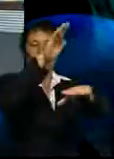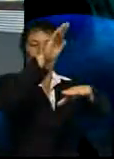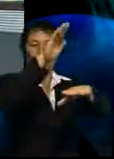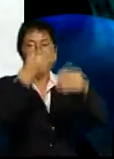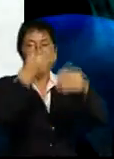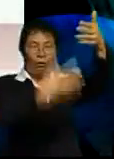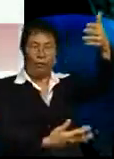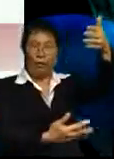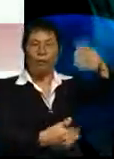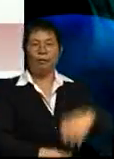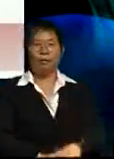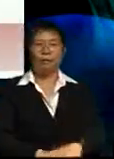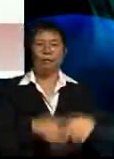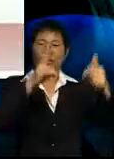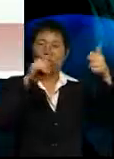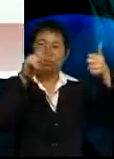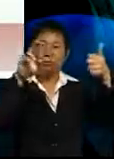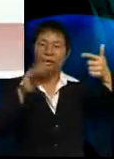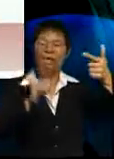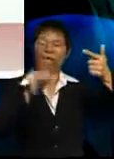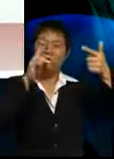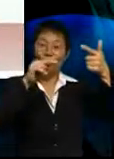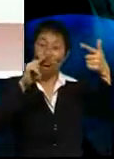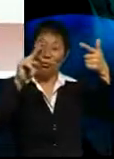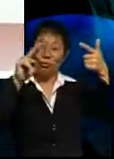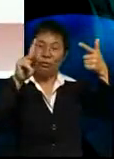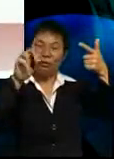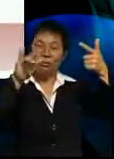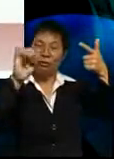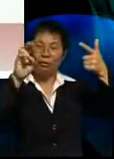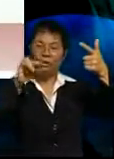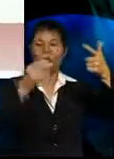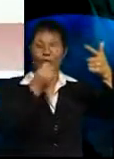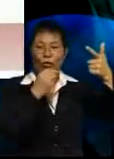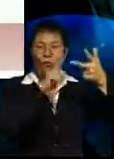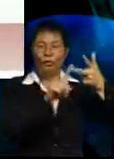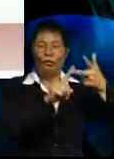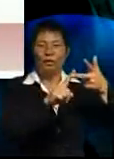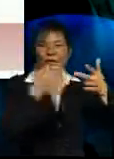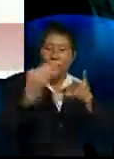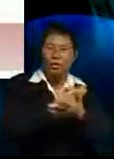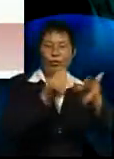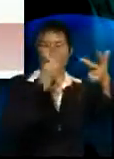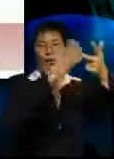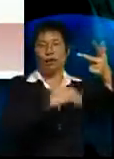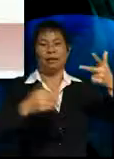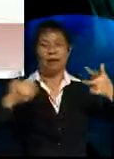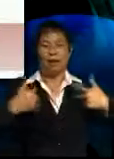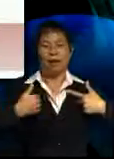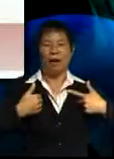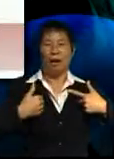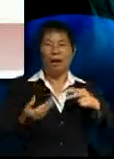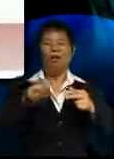following: the nutrient content of the food, the freshness of the food, the presence of food